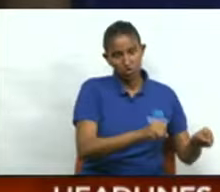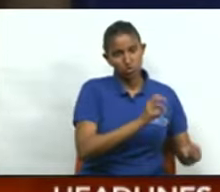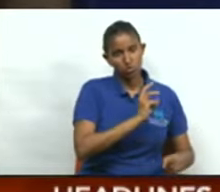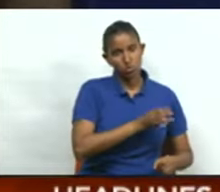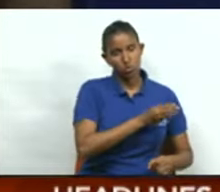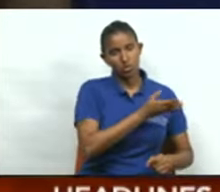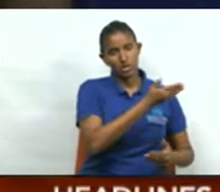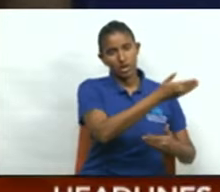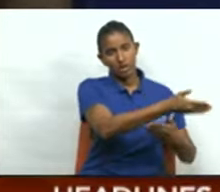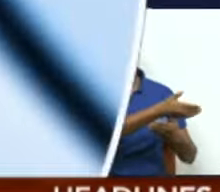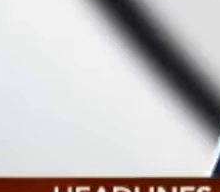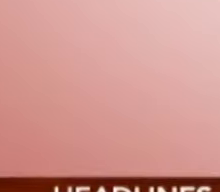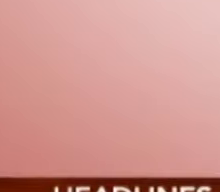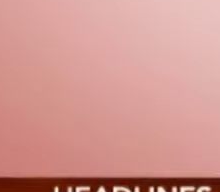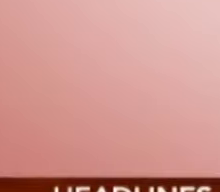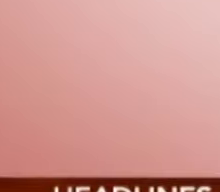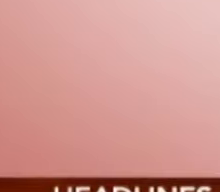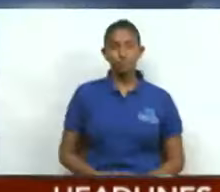News.